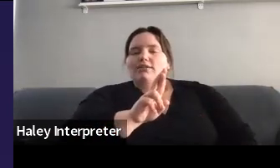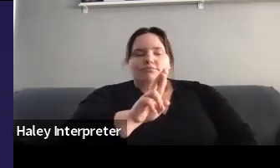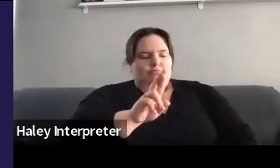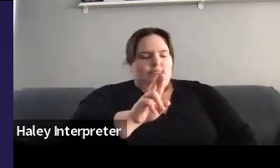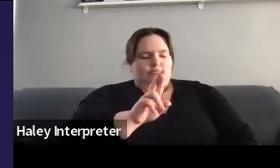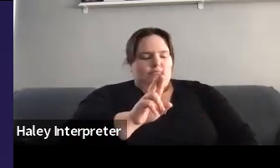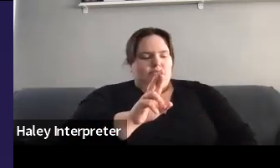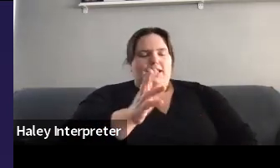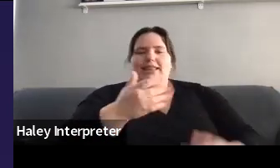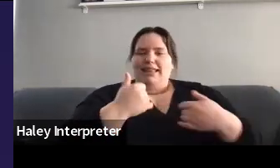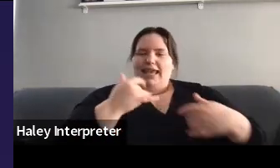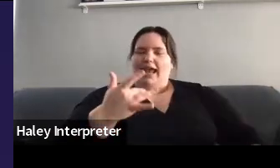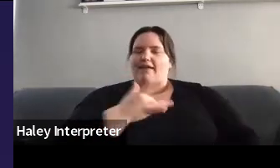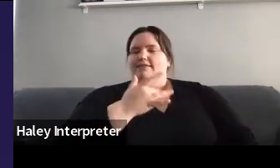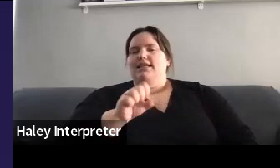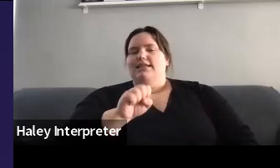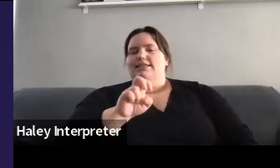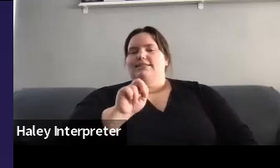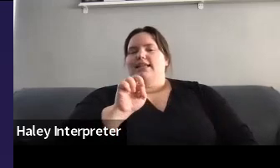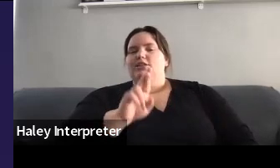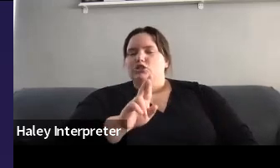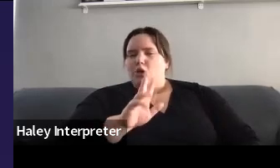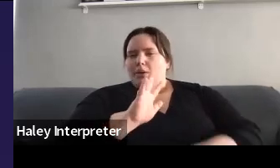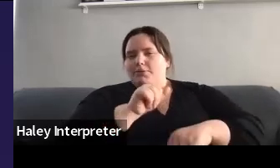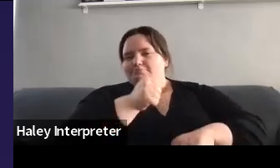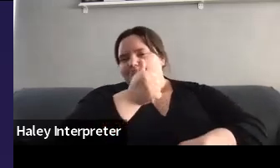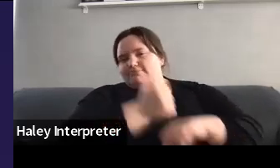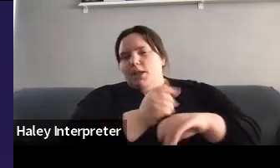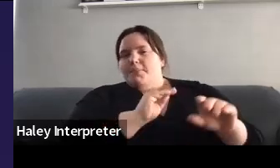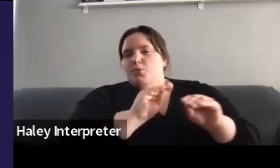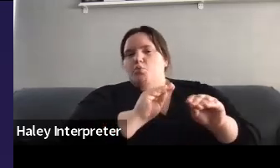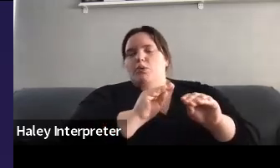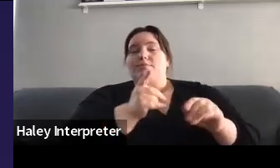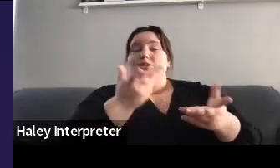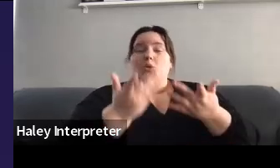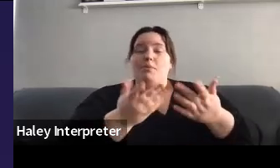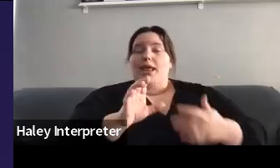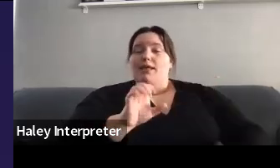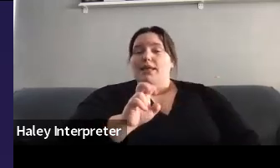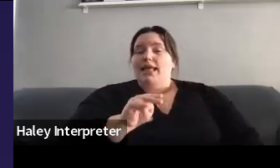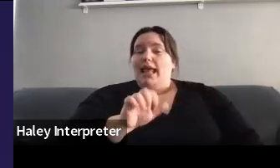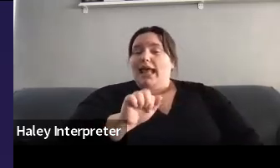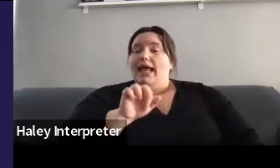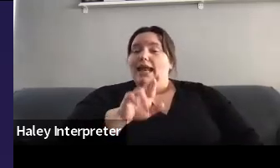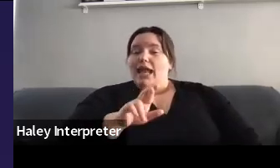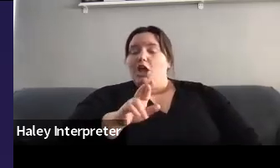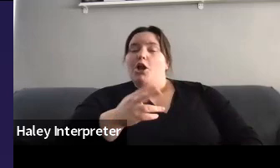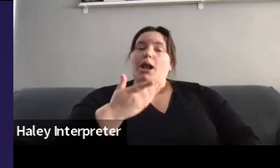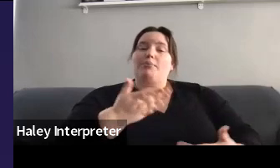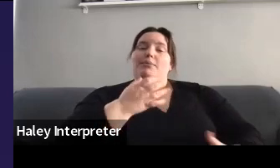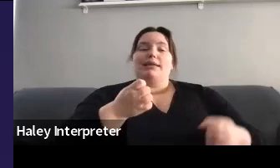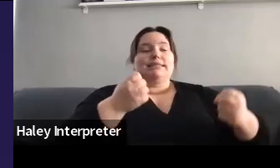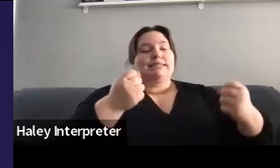they have a sensor based on movement. So I would say like canned air might be one way to kind of scare a